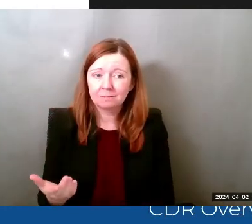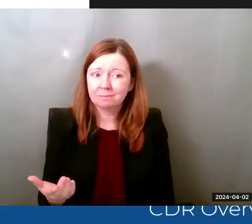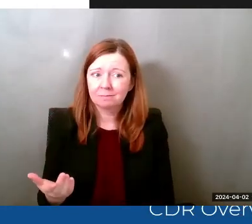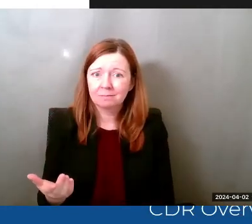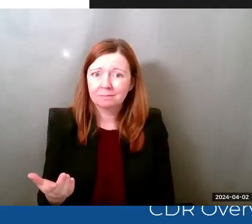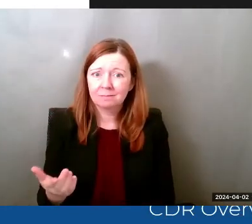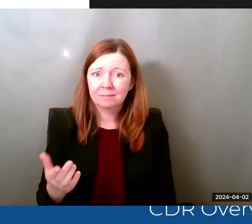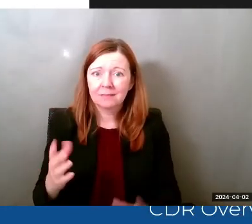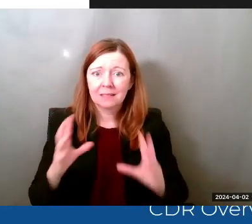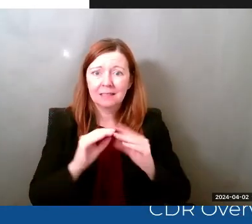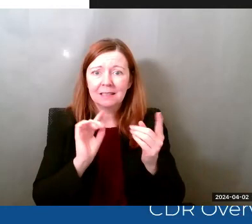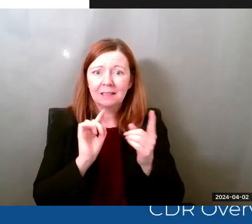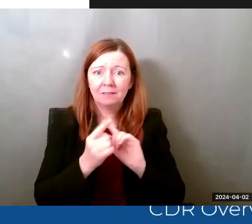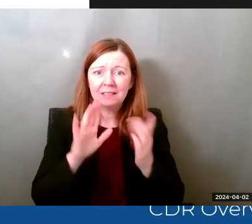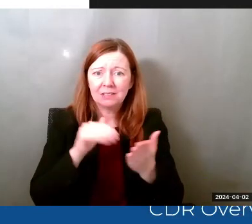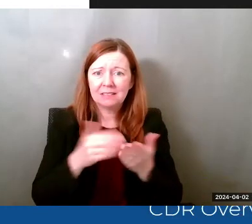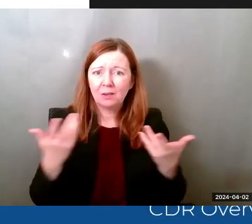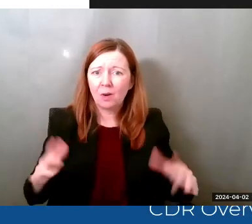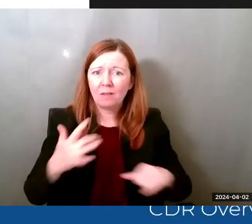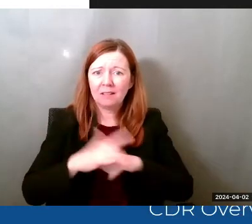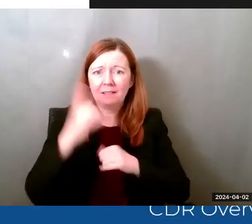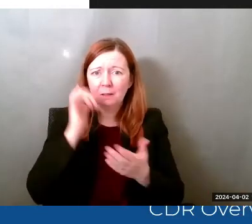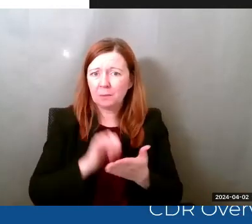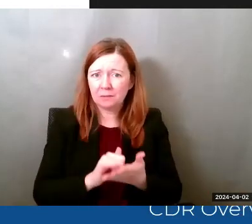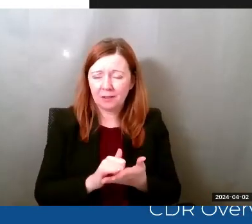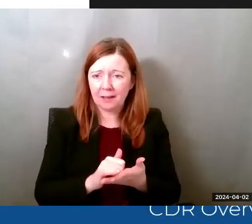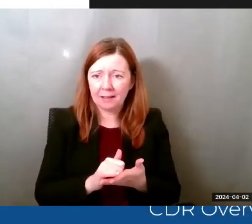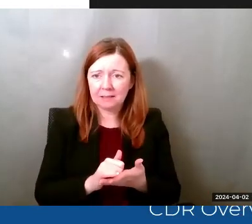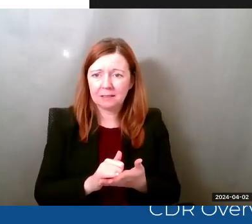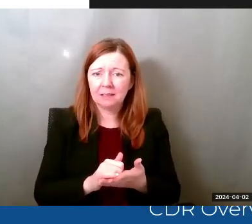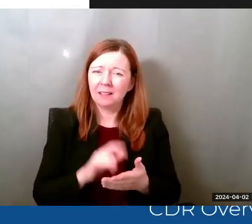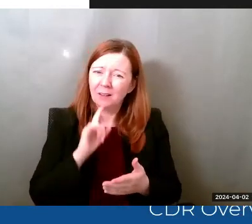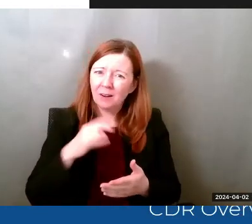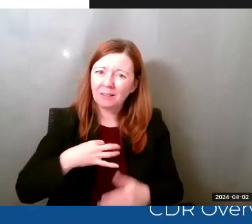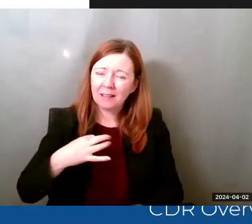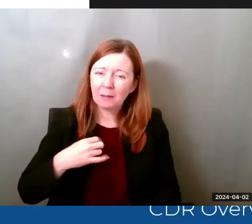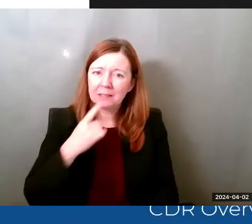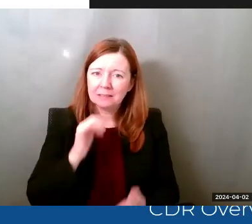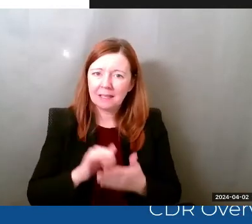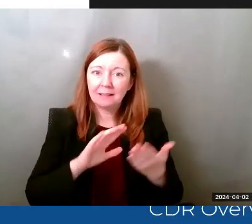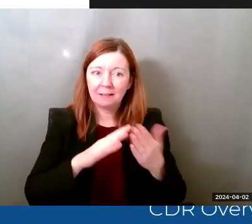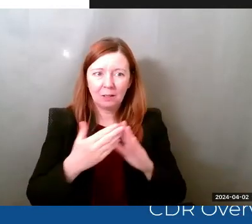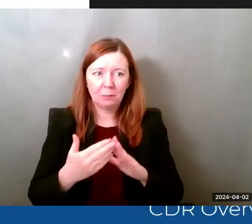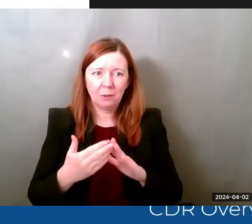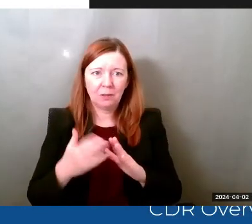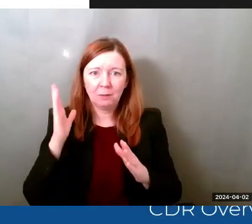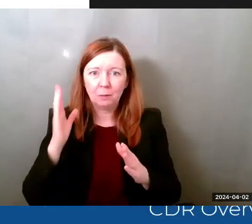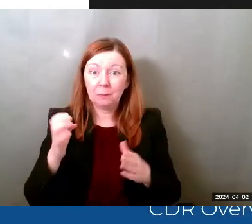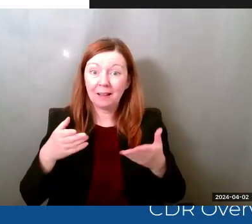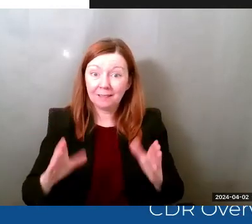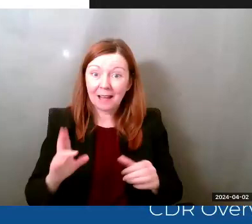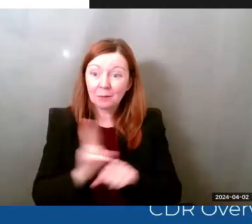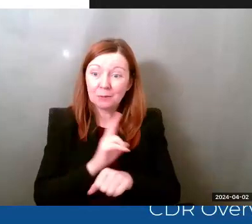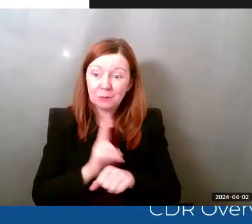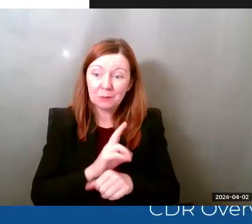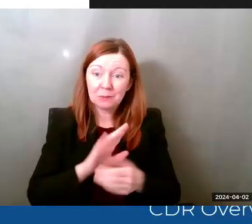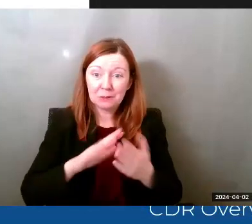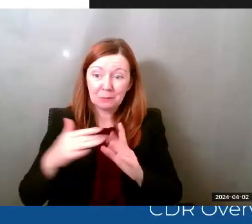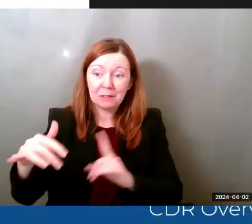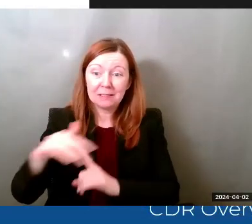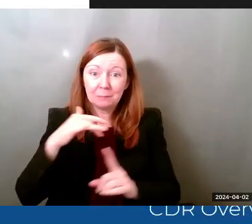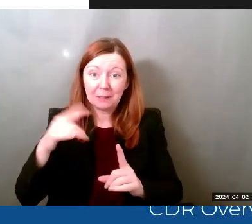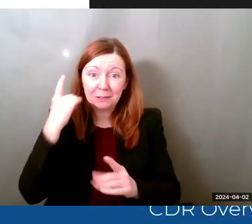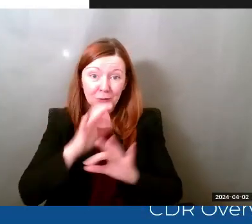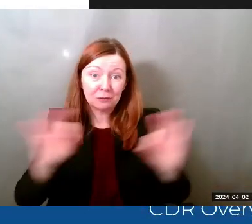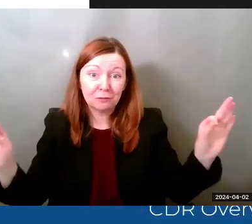the convention center is already available for these purposes. And also, are the applicants saying that the community will be allowed to use these community spaces